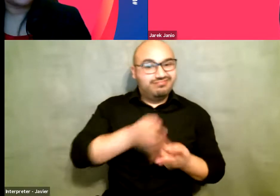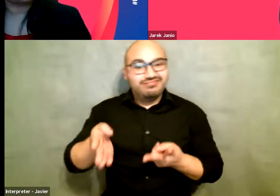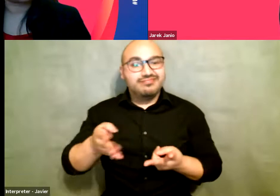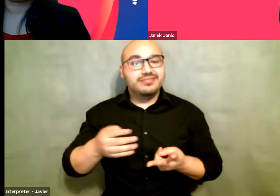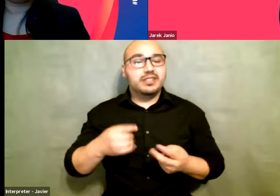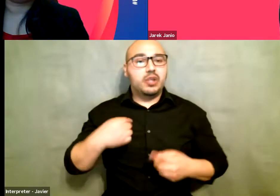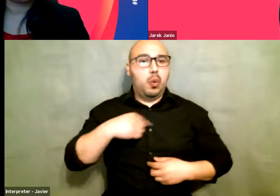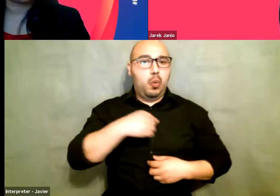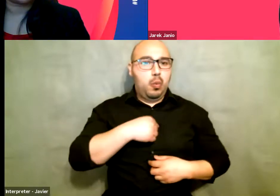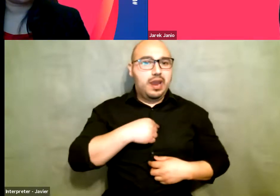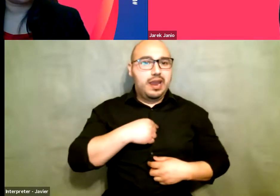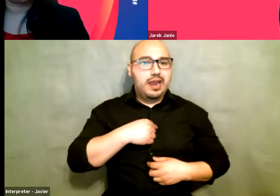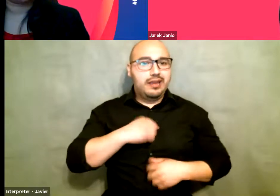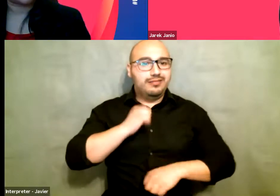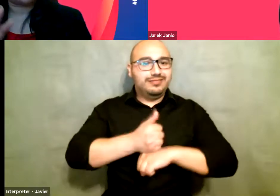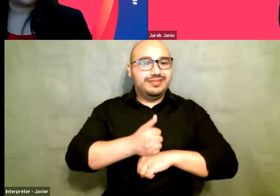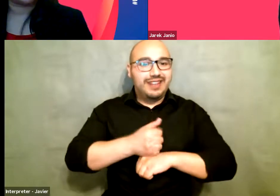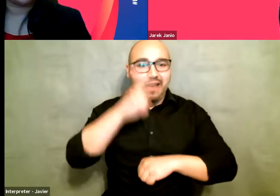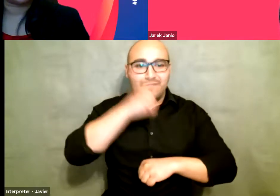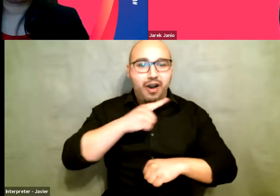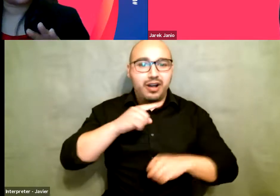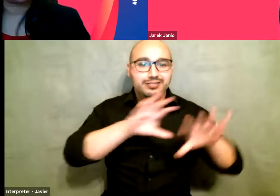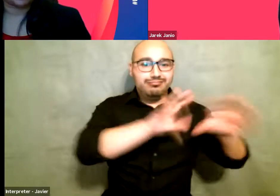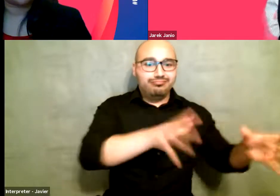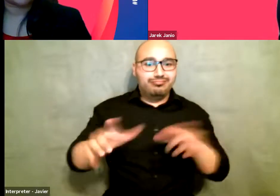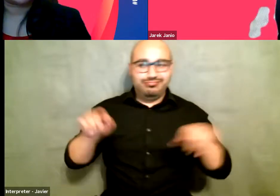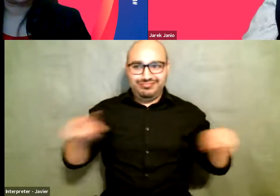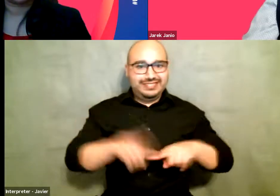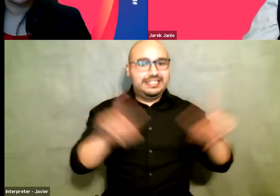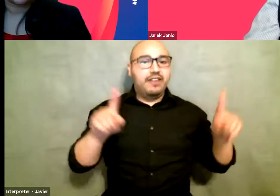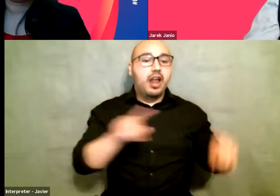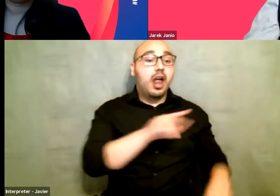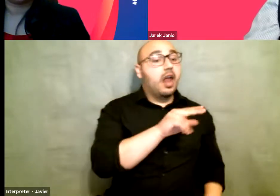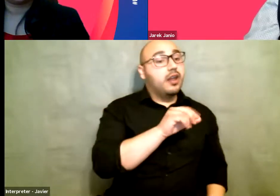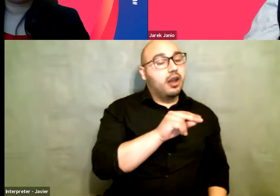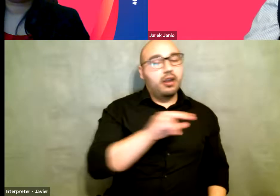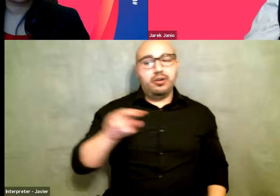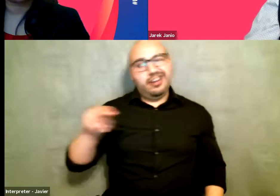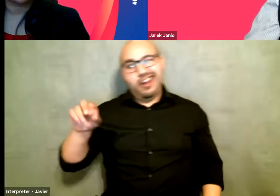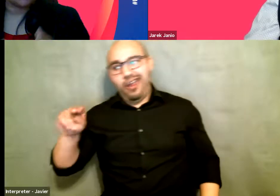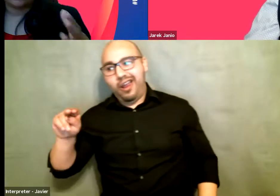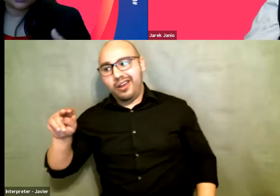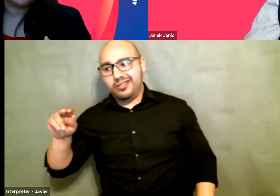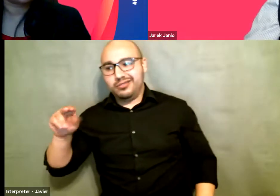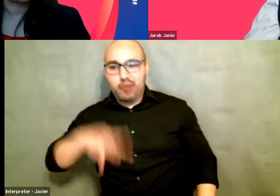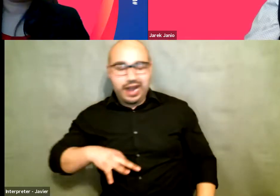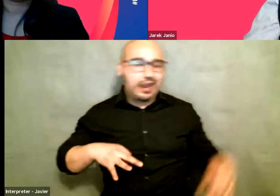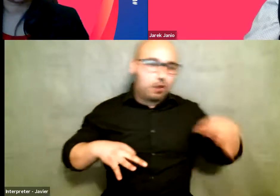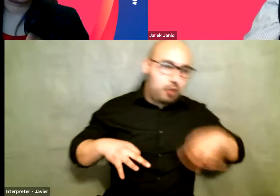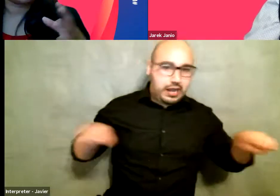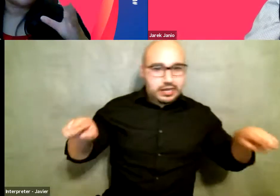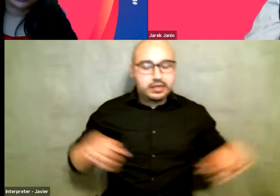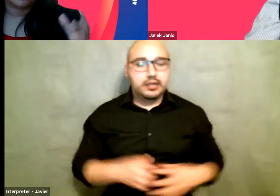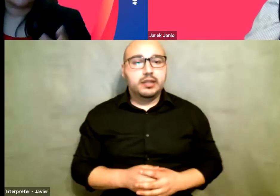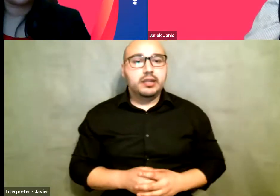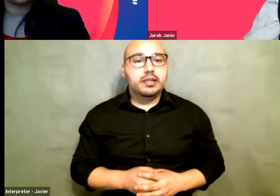we've, again, created a false dichotomy, right, between non-credit and credit. And so when we think about all that I've discussed